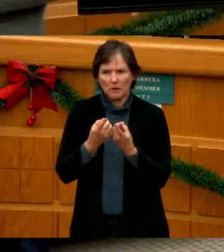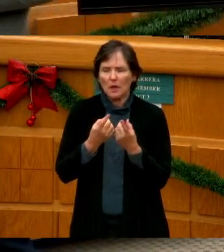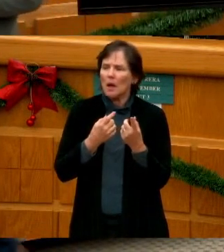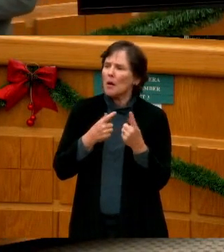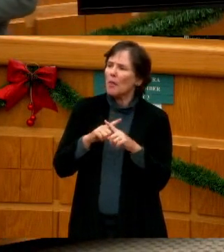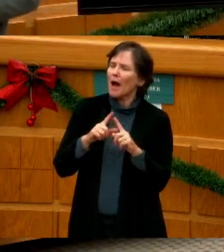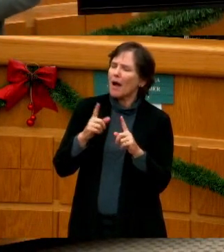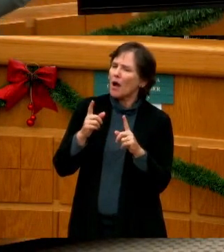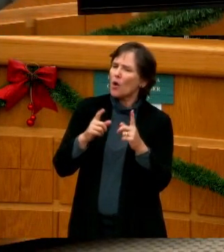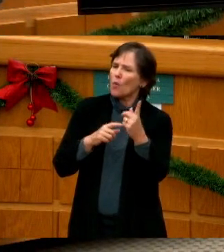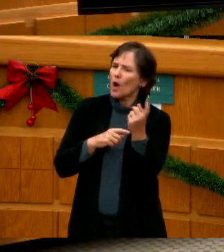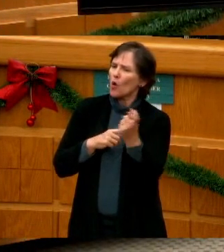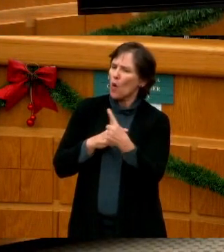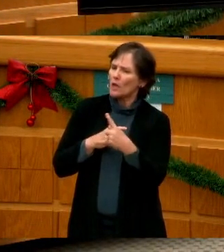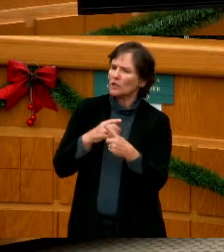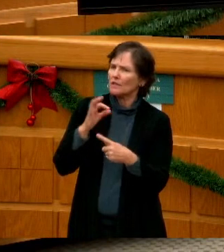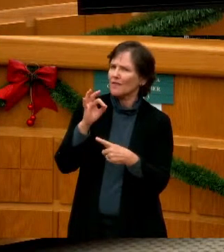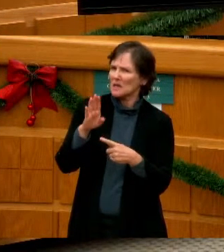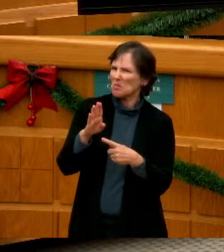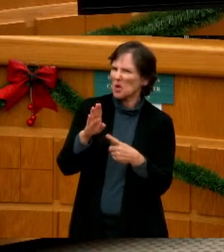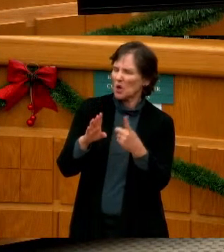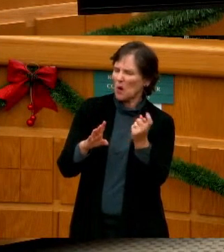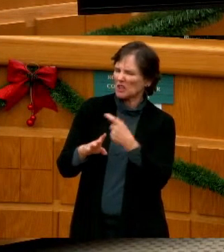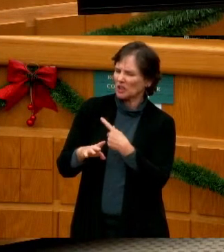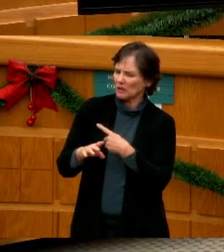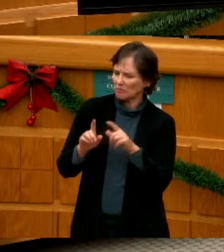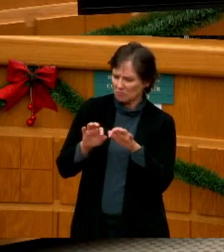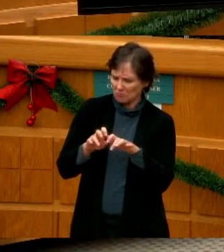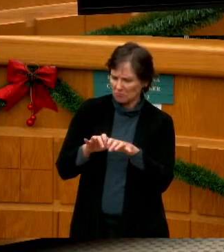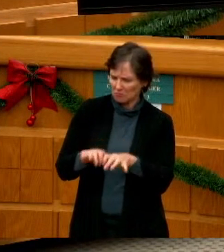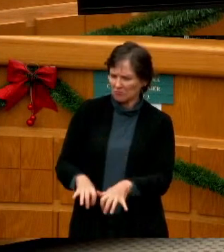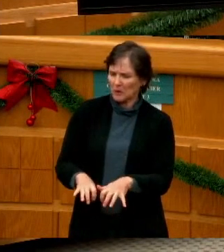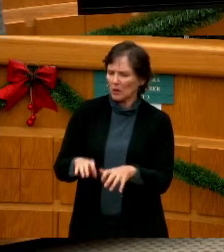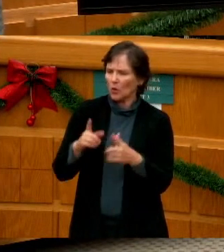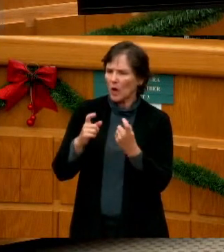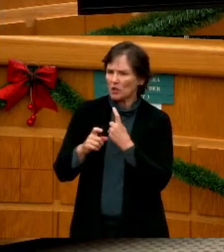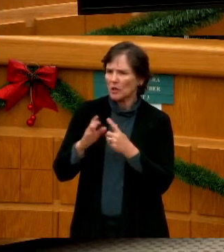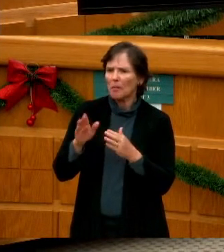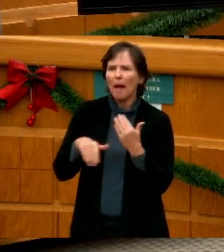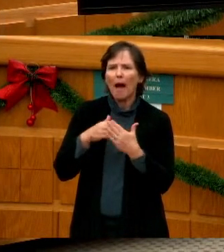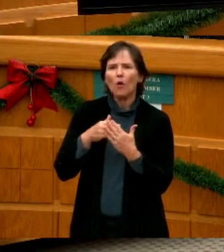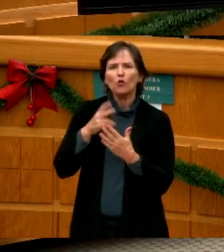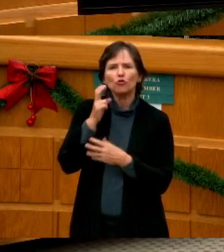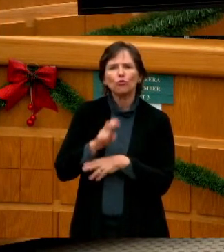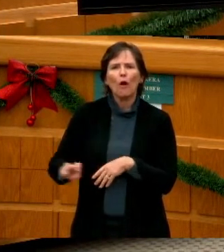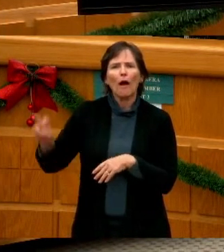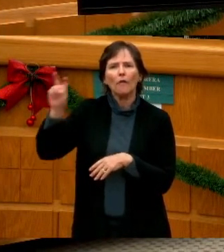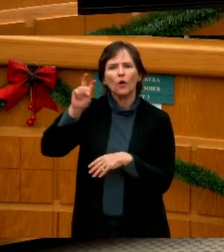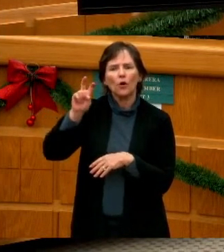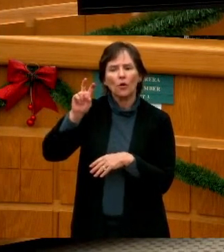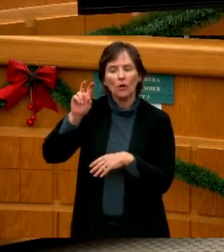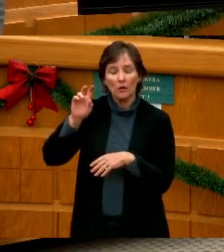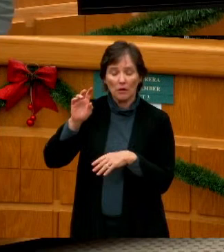is a question though on when we monitor the travel, do we monitor any